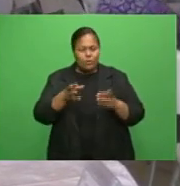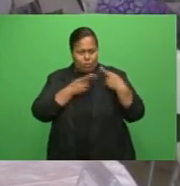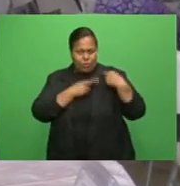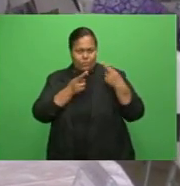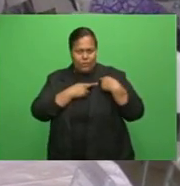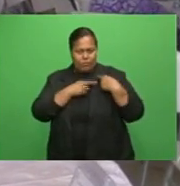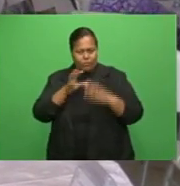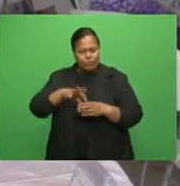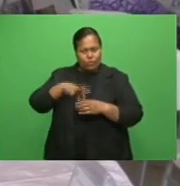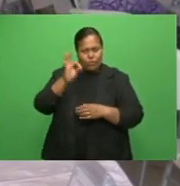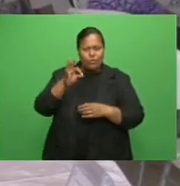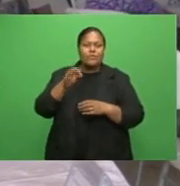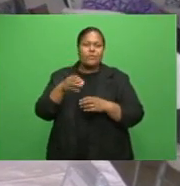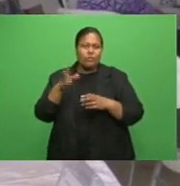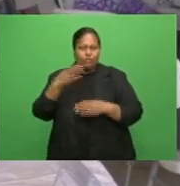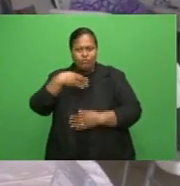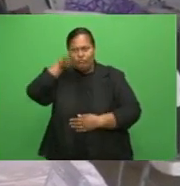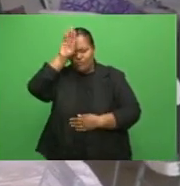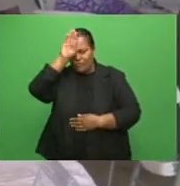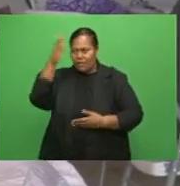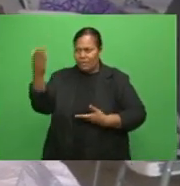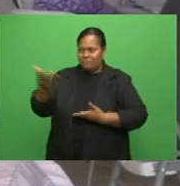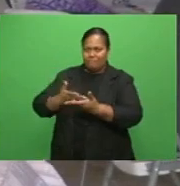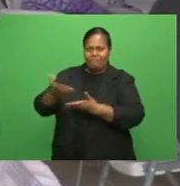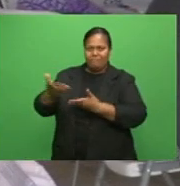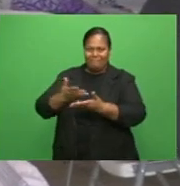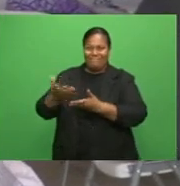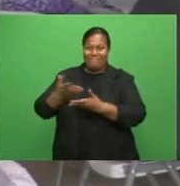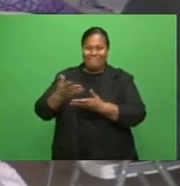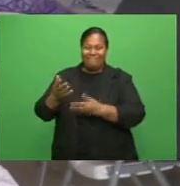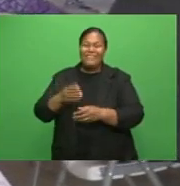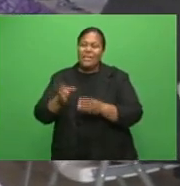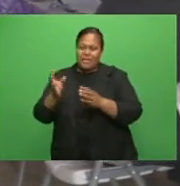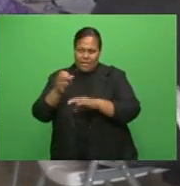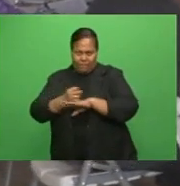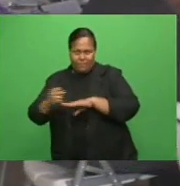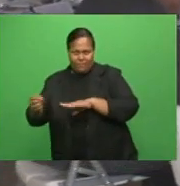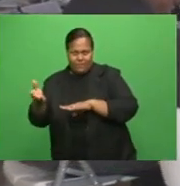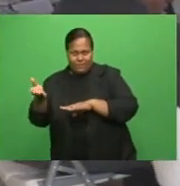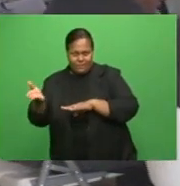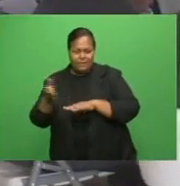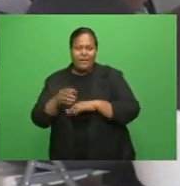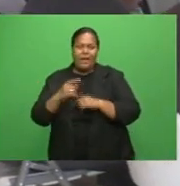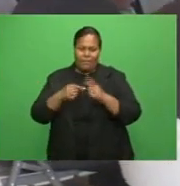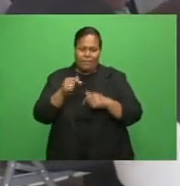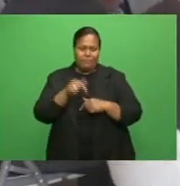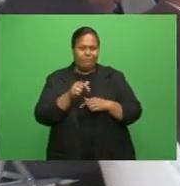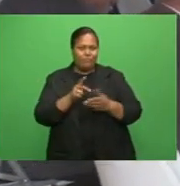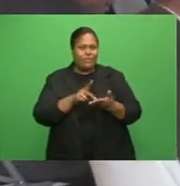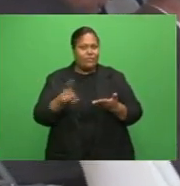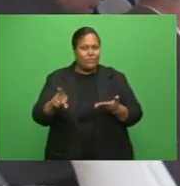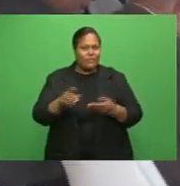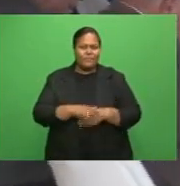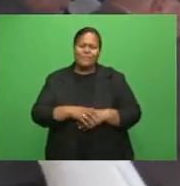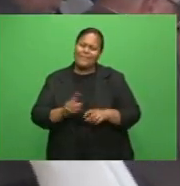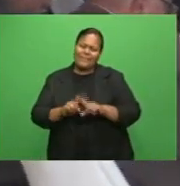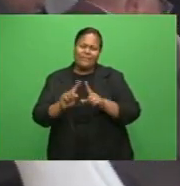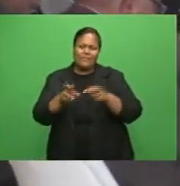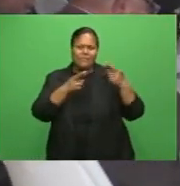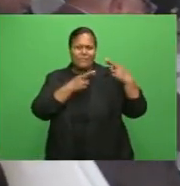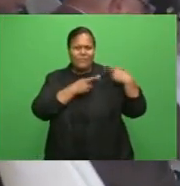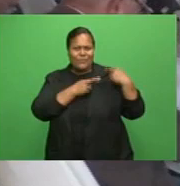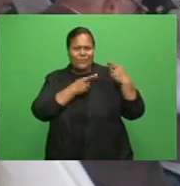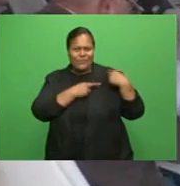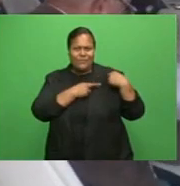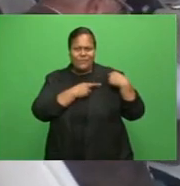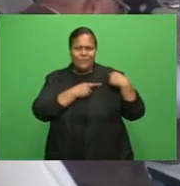KFA's ministry on the chiefly installation process. Definitely they have different roles and to